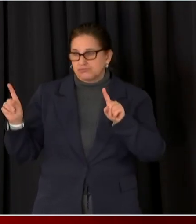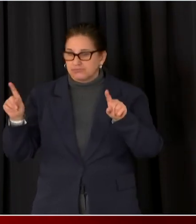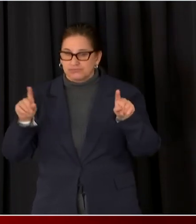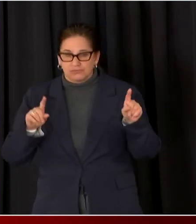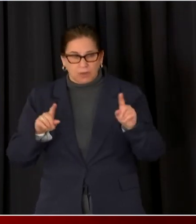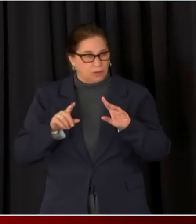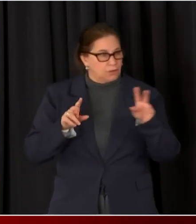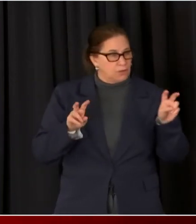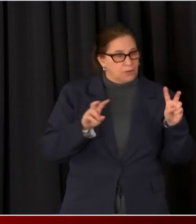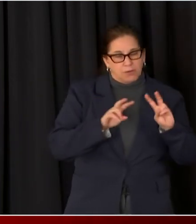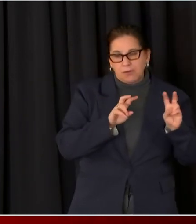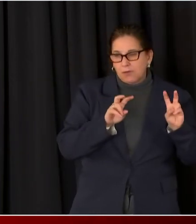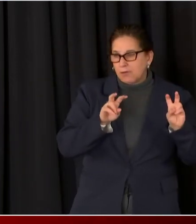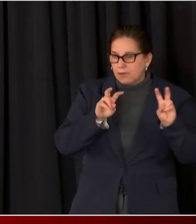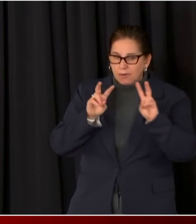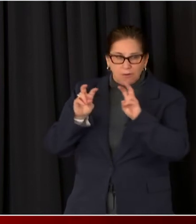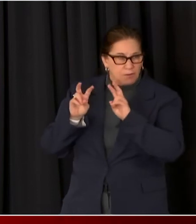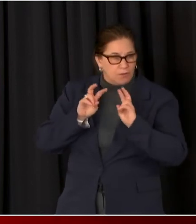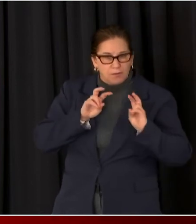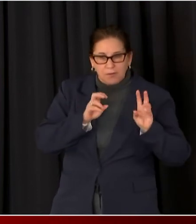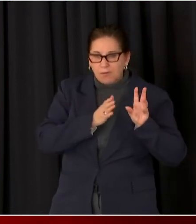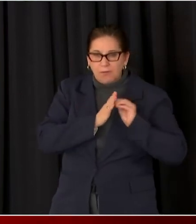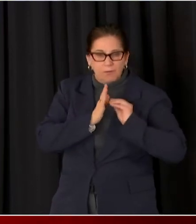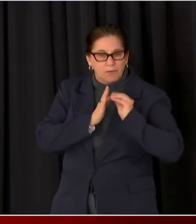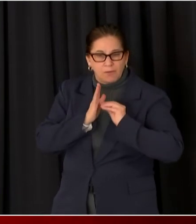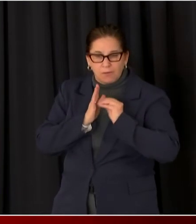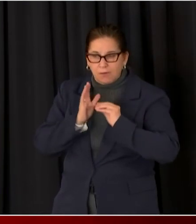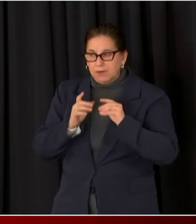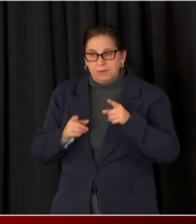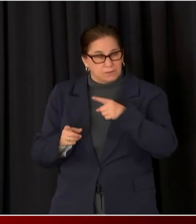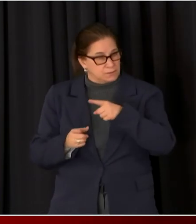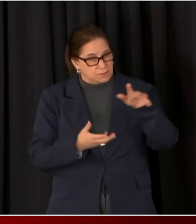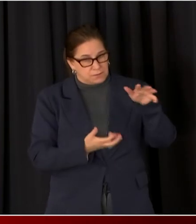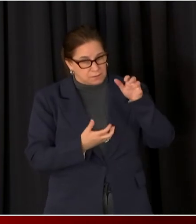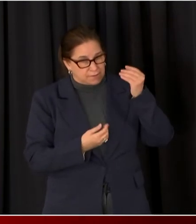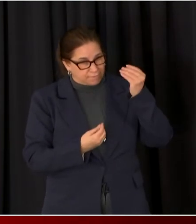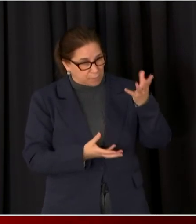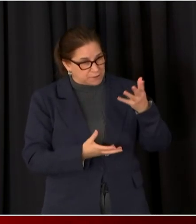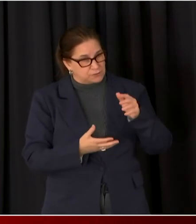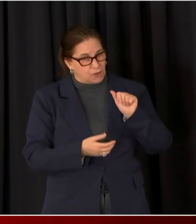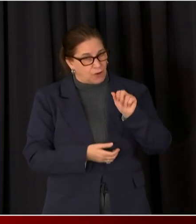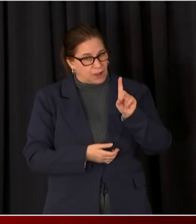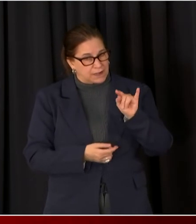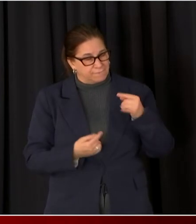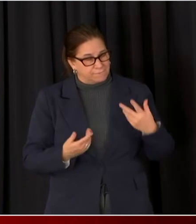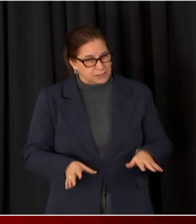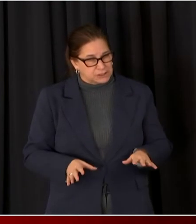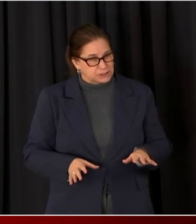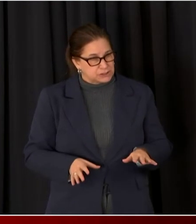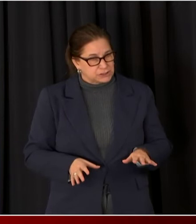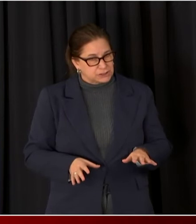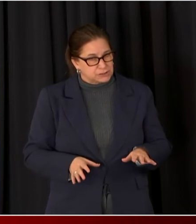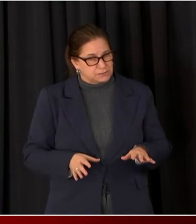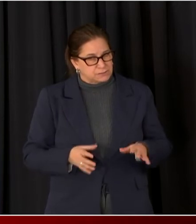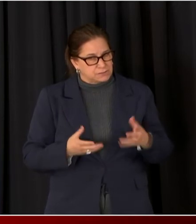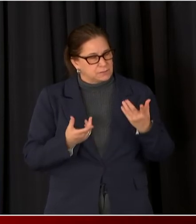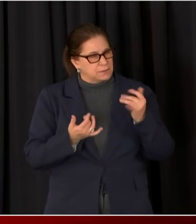are you drawing from this data? I mean, is there more intervention that's going to be needed to encourage people to wear masks correctly, I guess especially